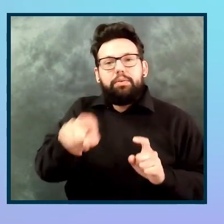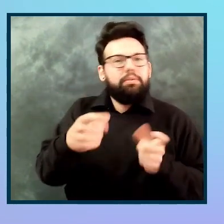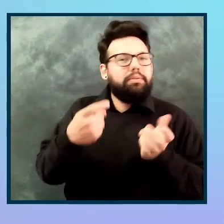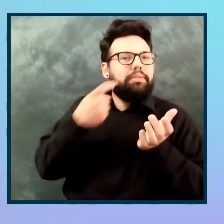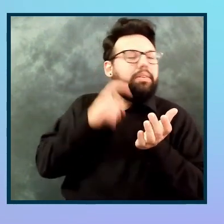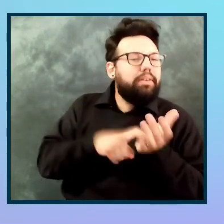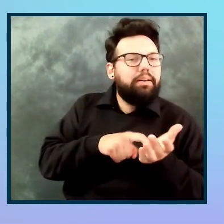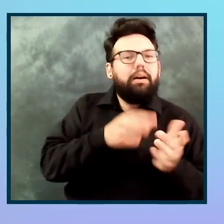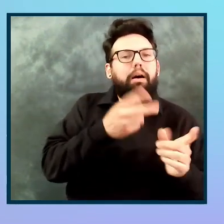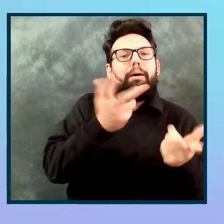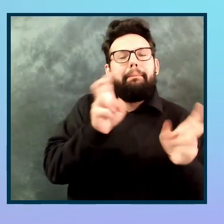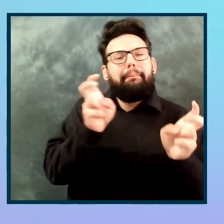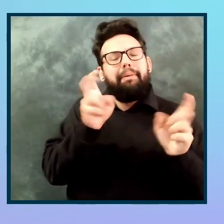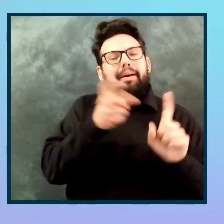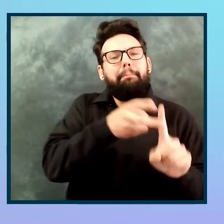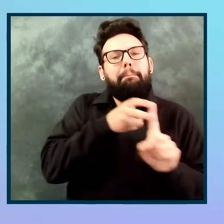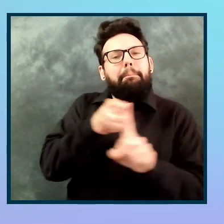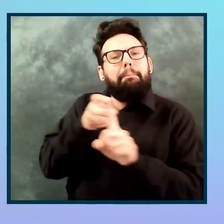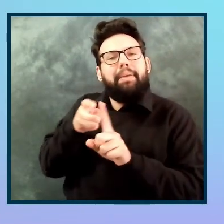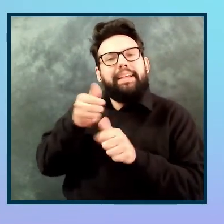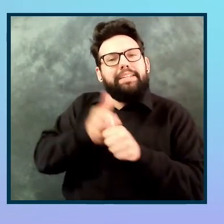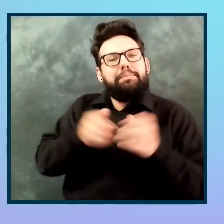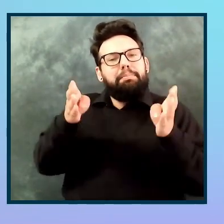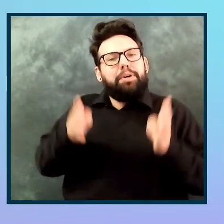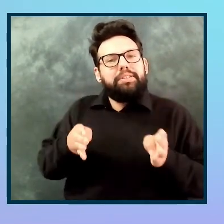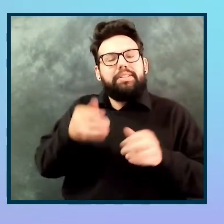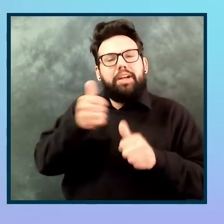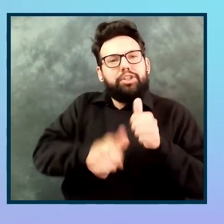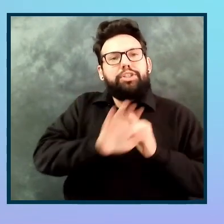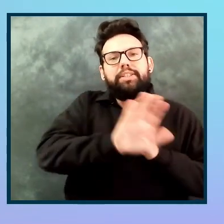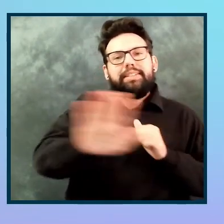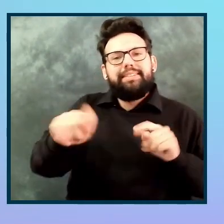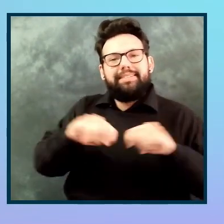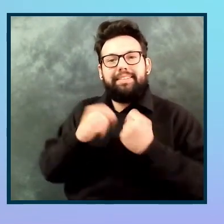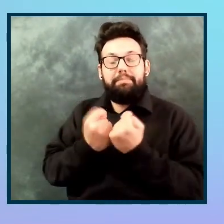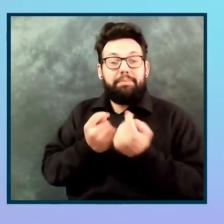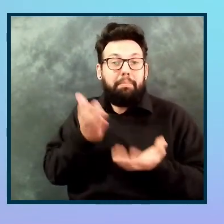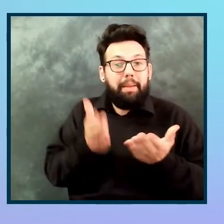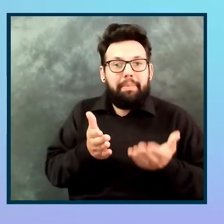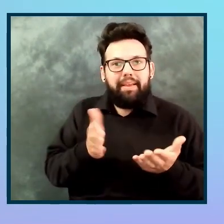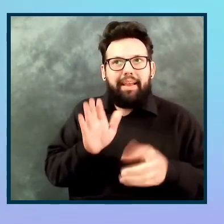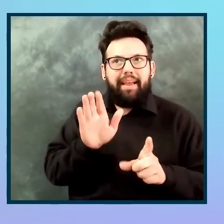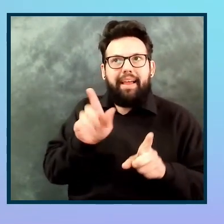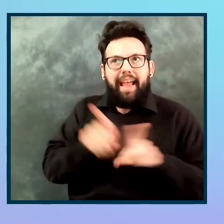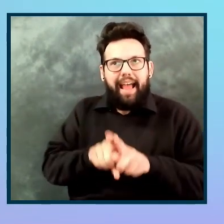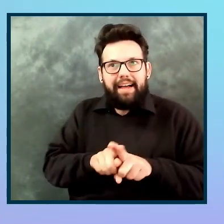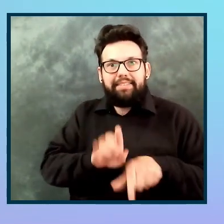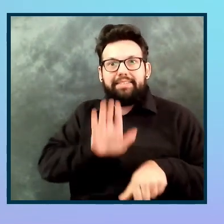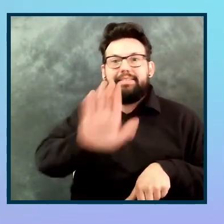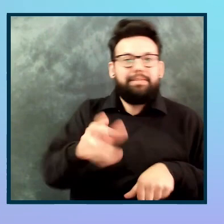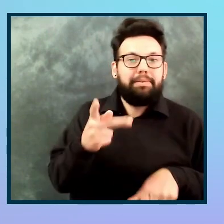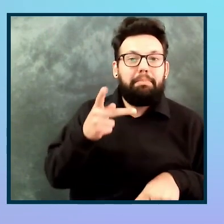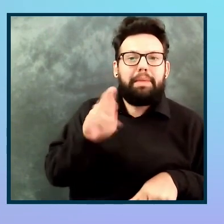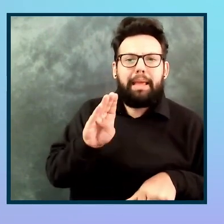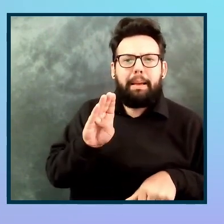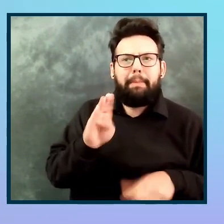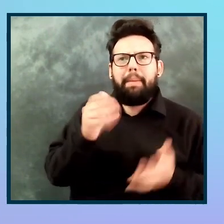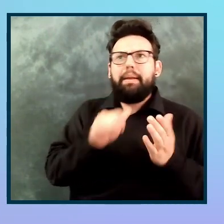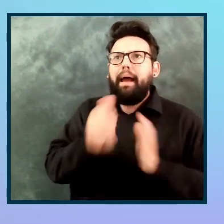because you as a program manager may not speak, dev speak is what I like to call it, really well. And